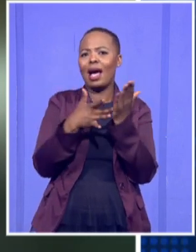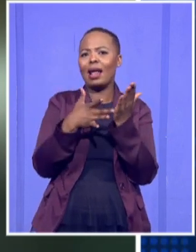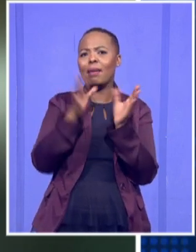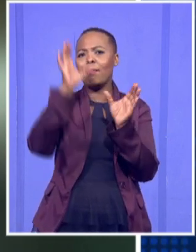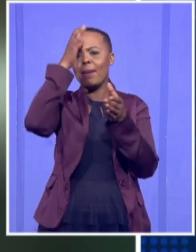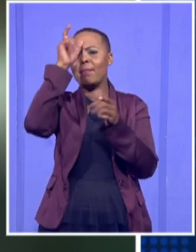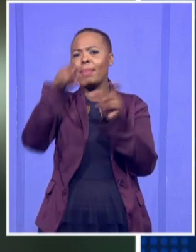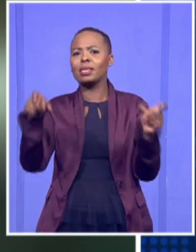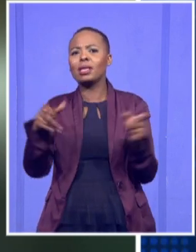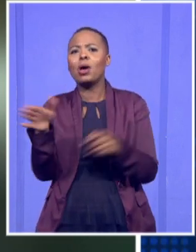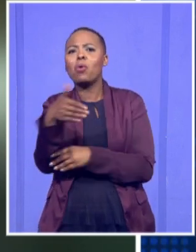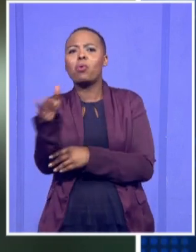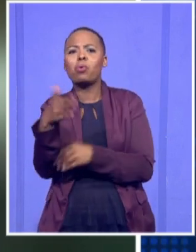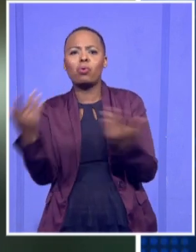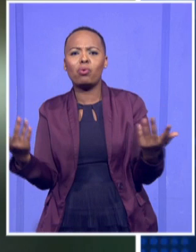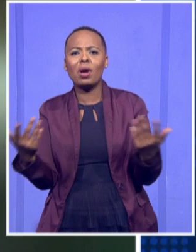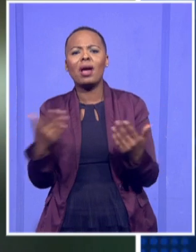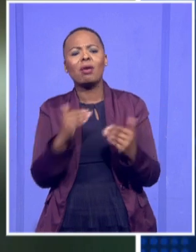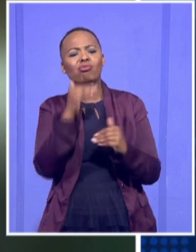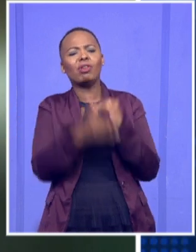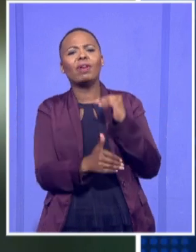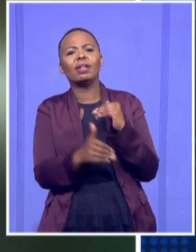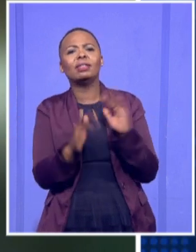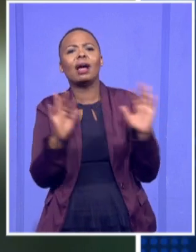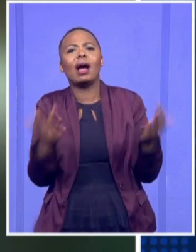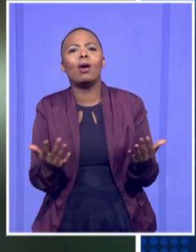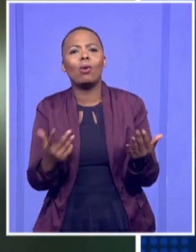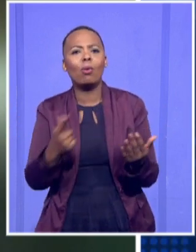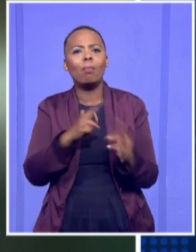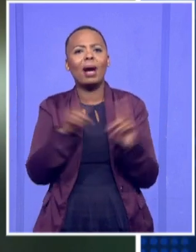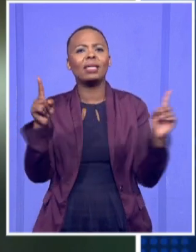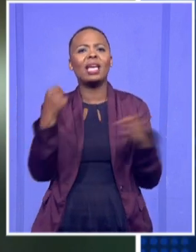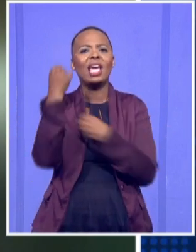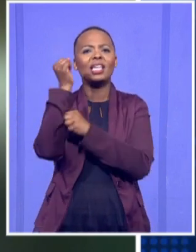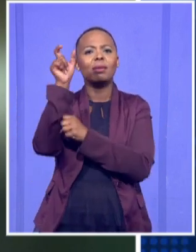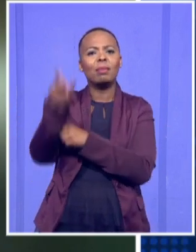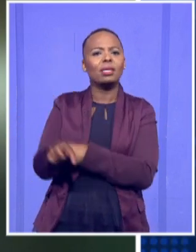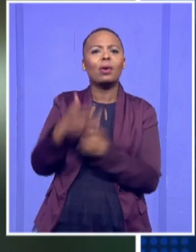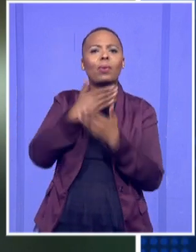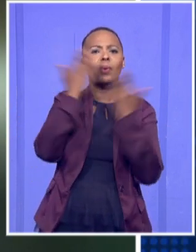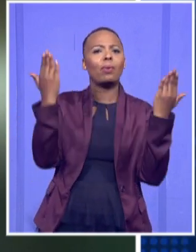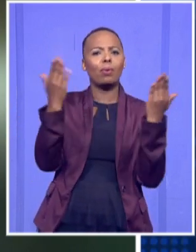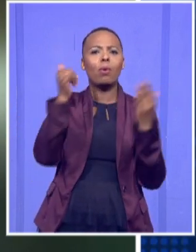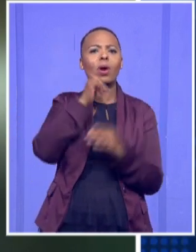then respond to do preventative maintenance if you have no engineers in your employment?